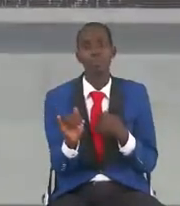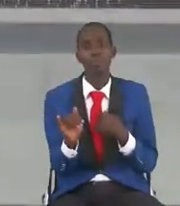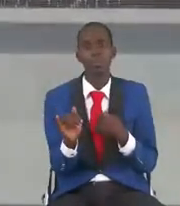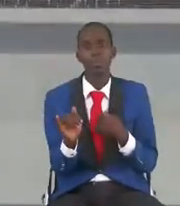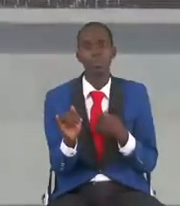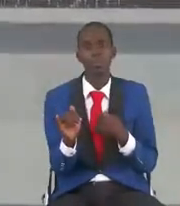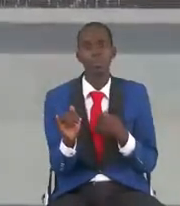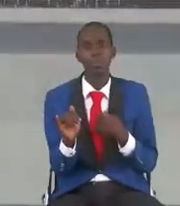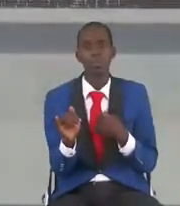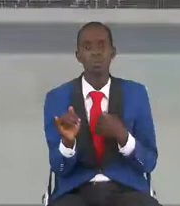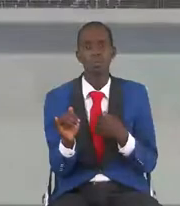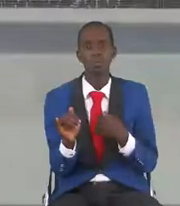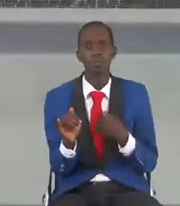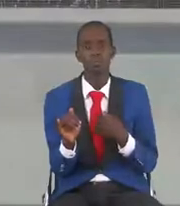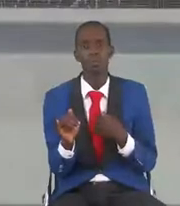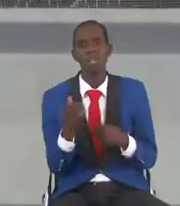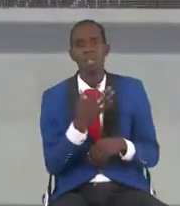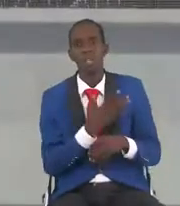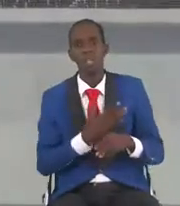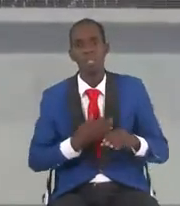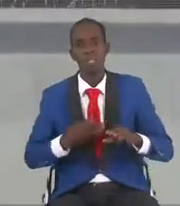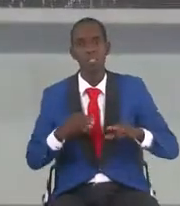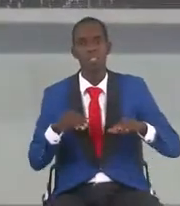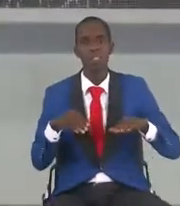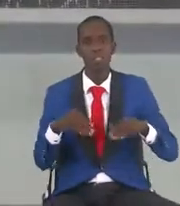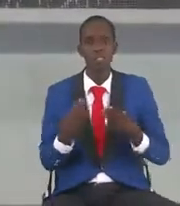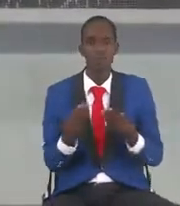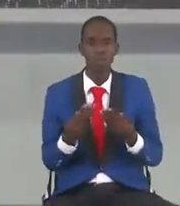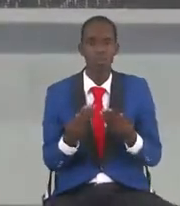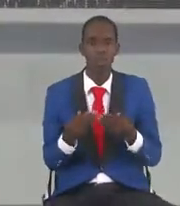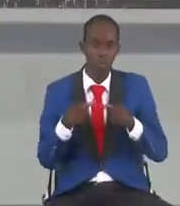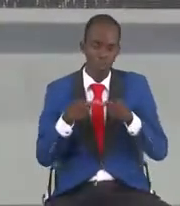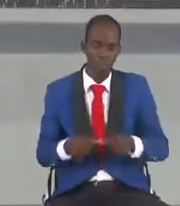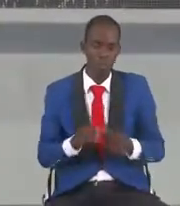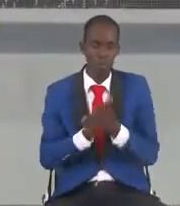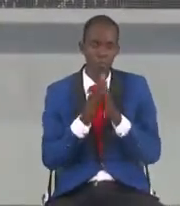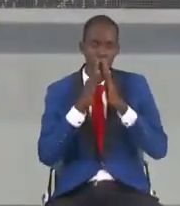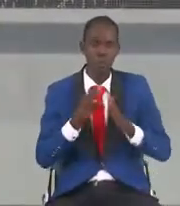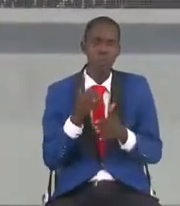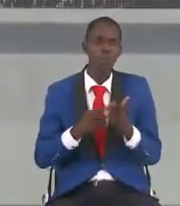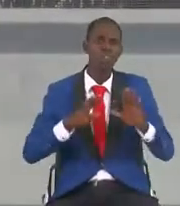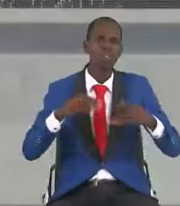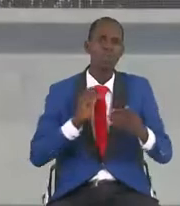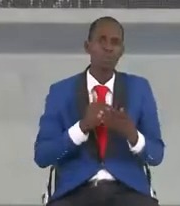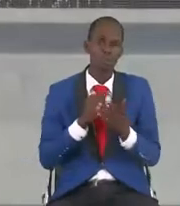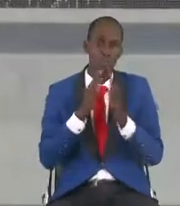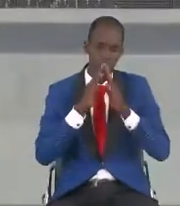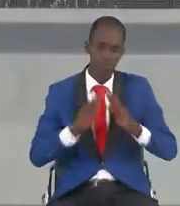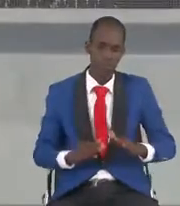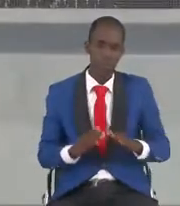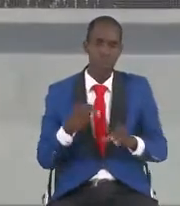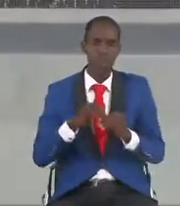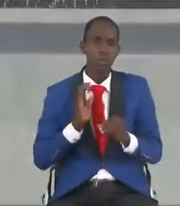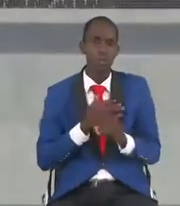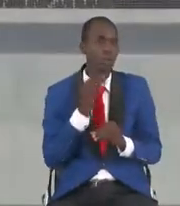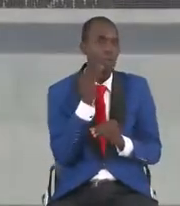fervent love, and deep abiding peace. What gives us peace? Peace in our soul, and peace in our